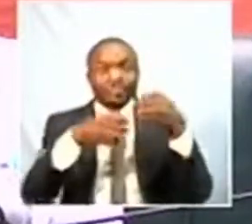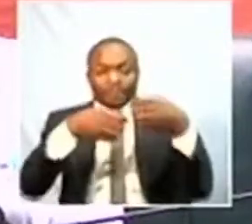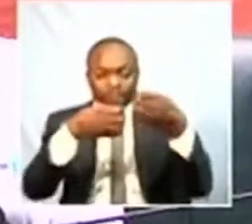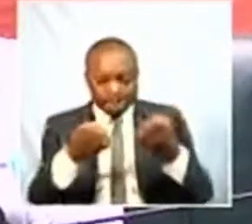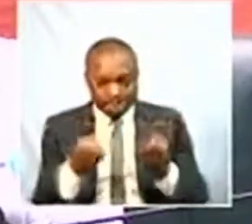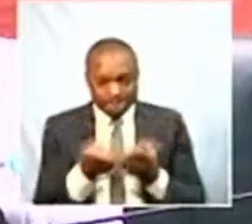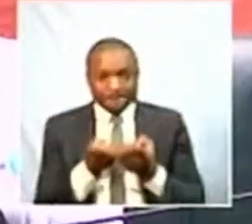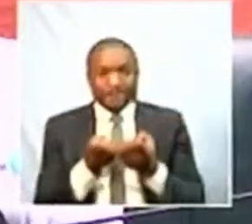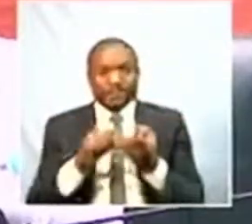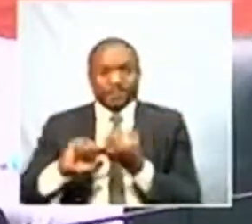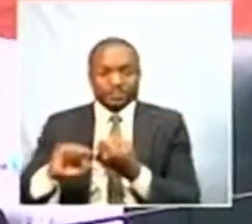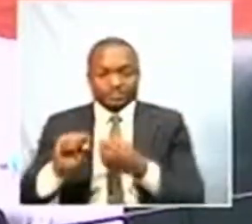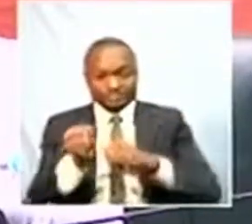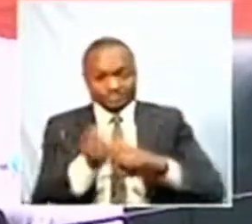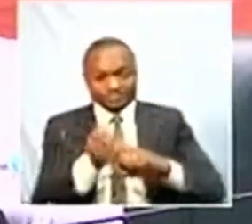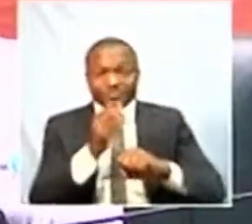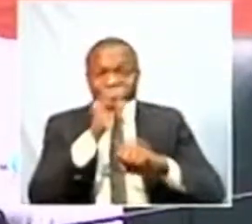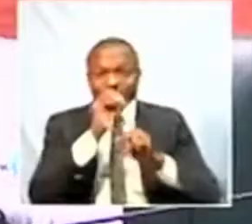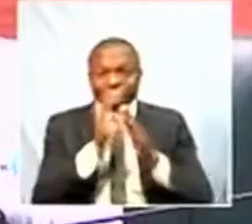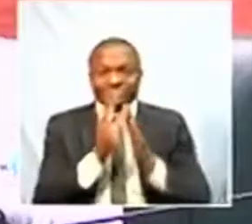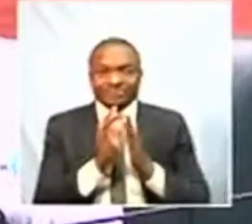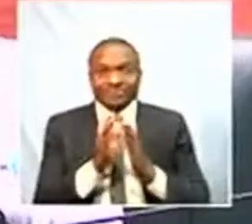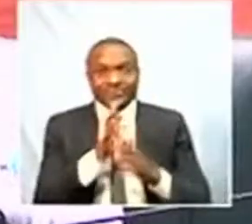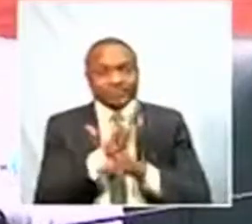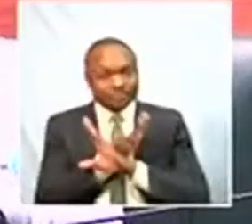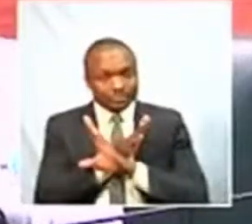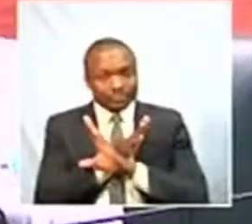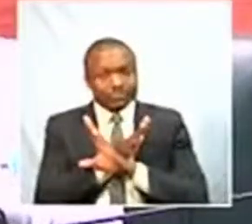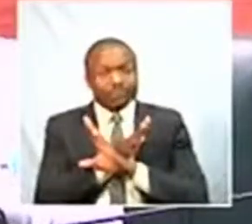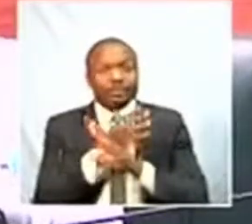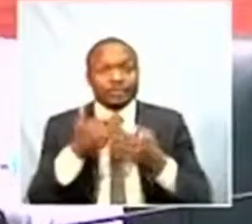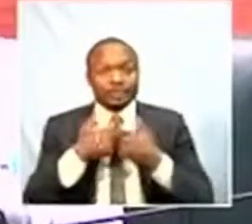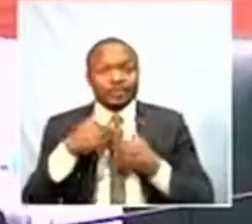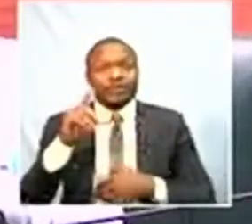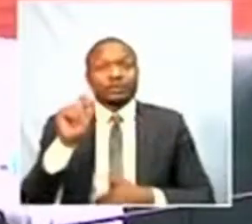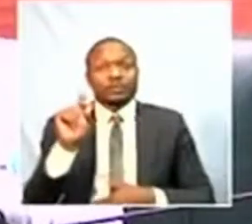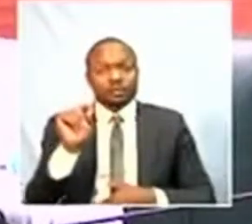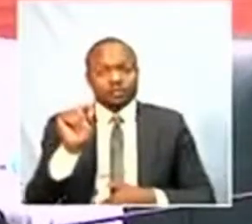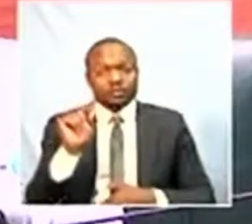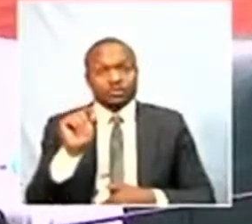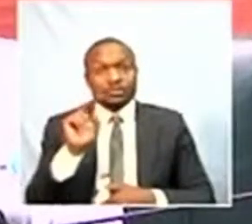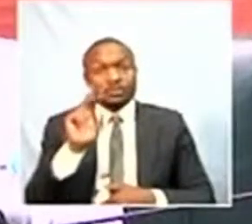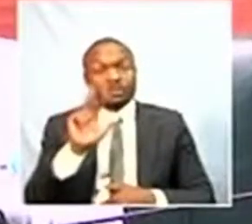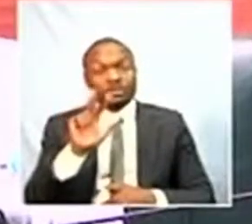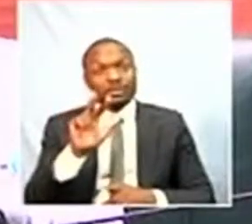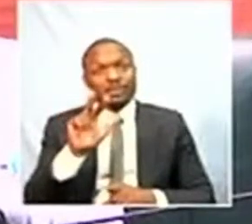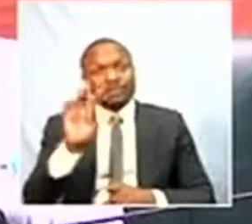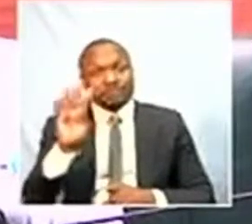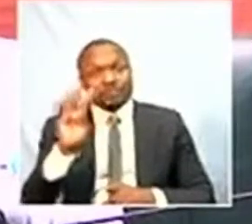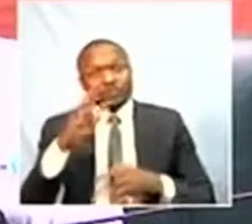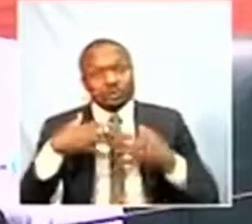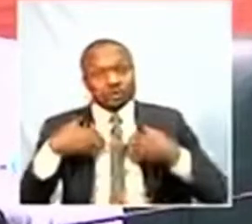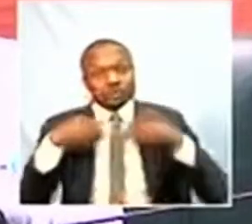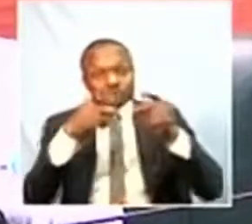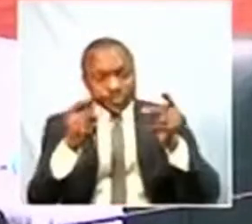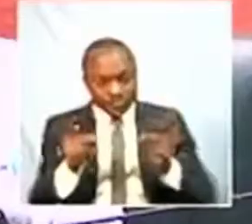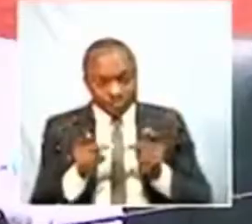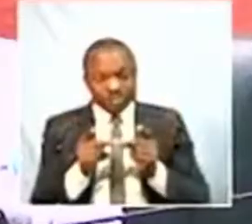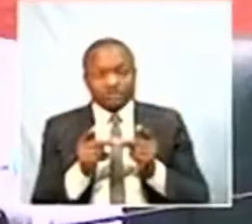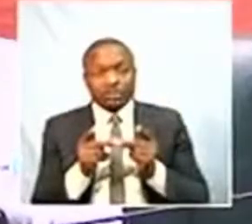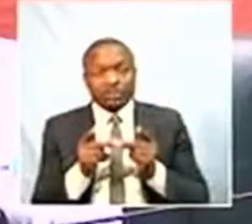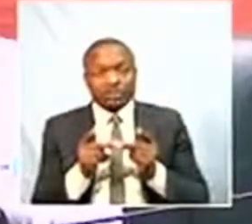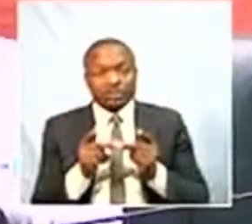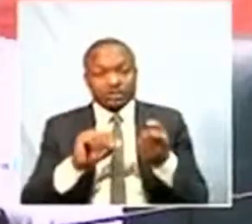environmental conservation. Madam Speaker, Zambia has 20 national parks, 34 game management areas, which are also referred to